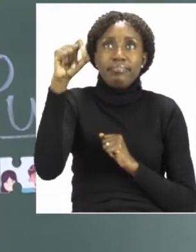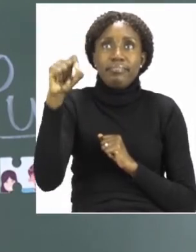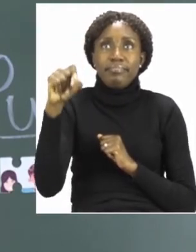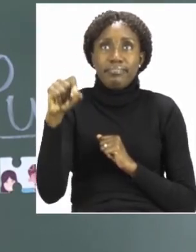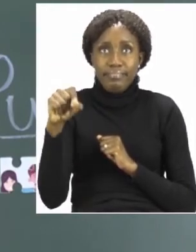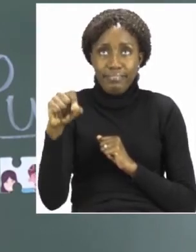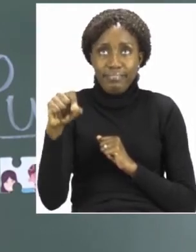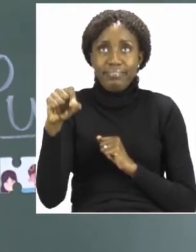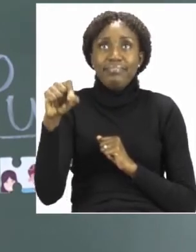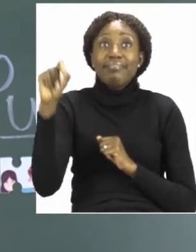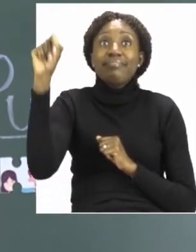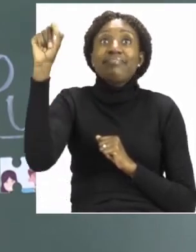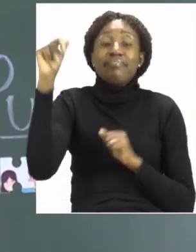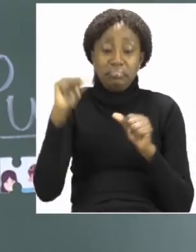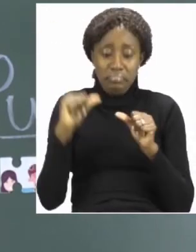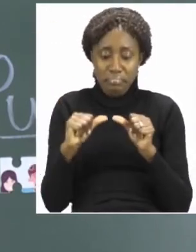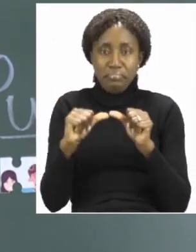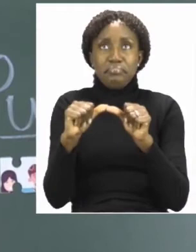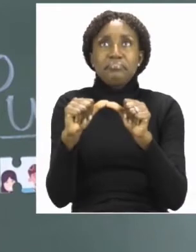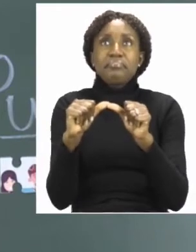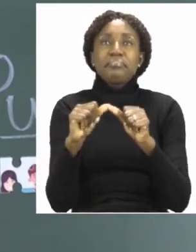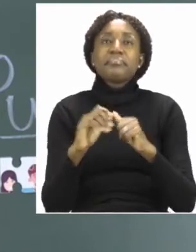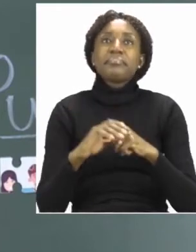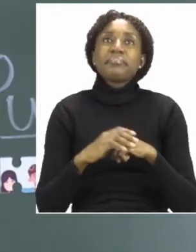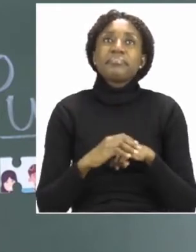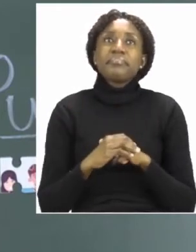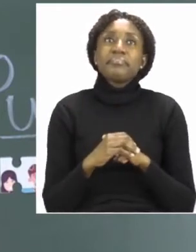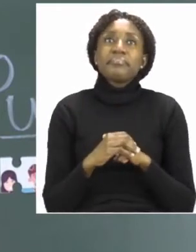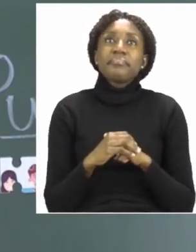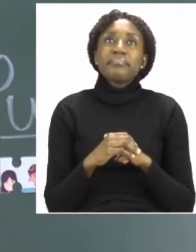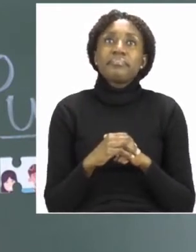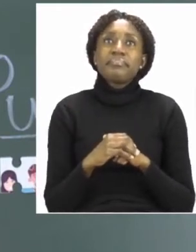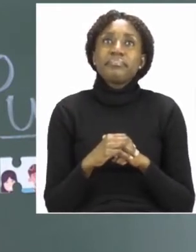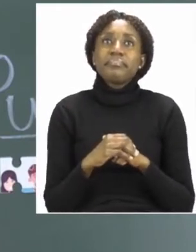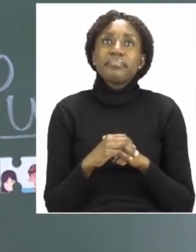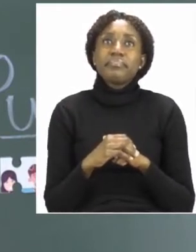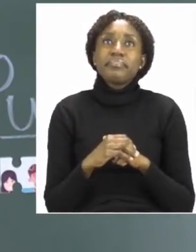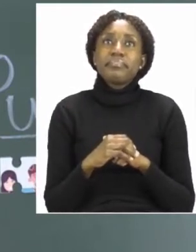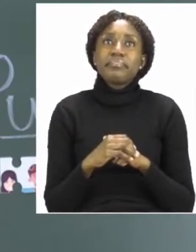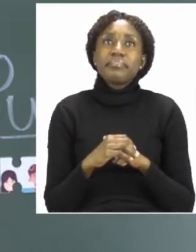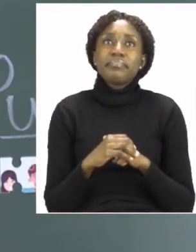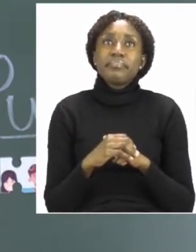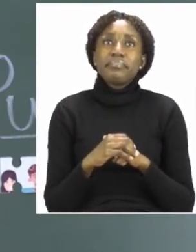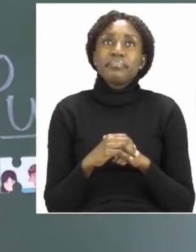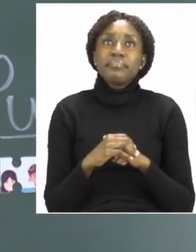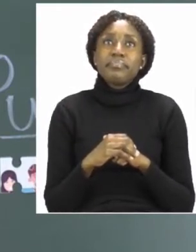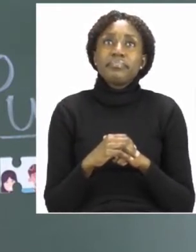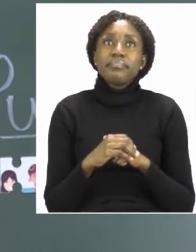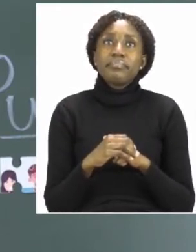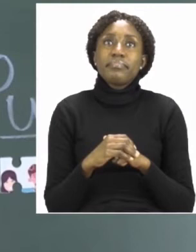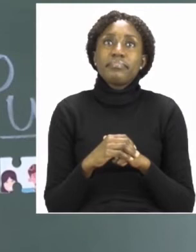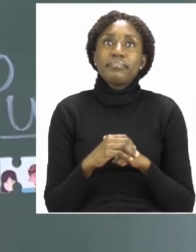go up and down right look here we go